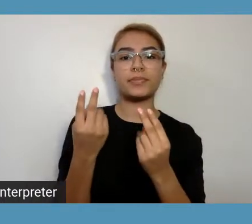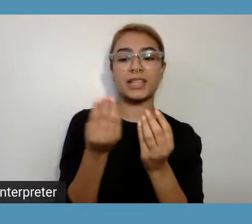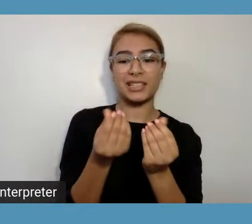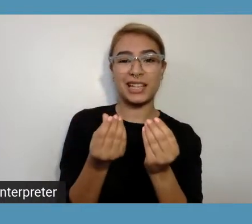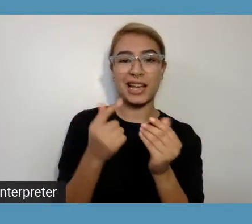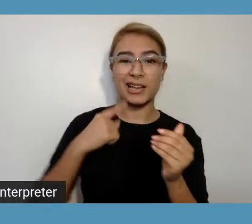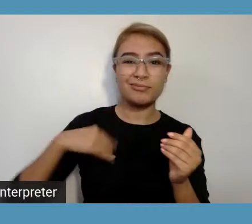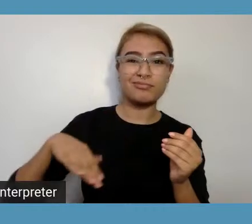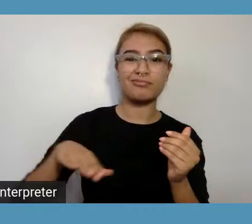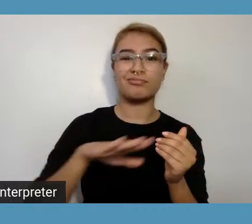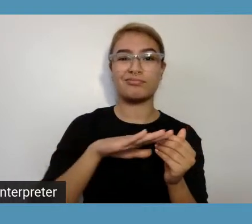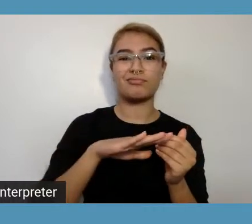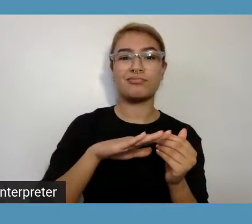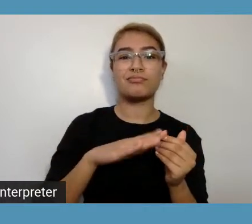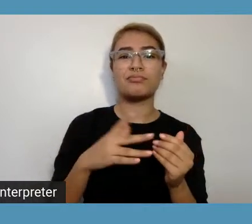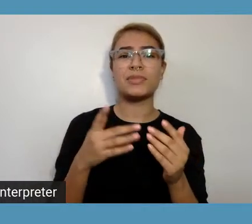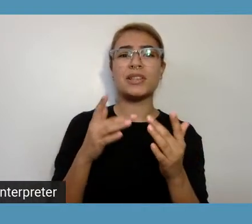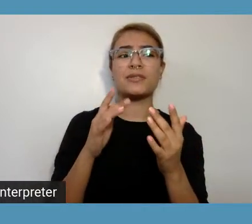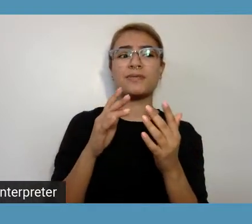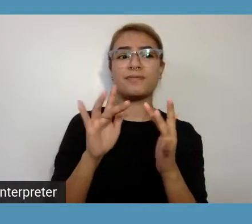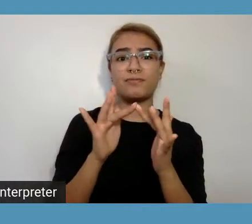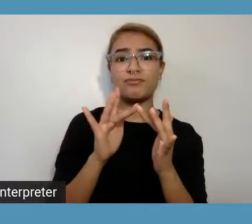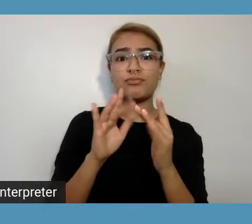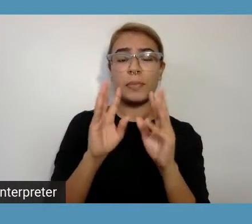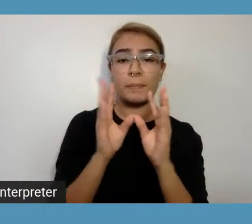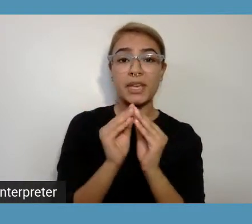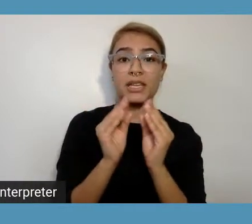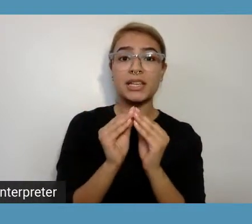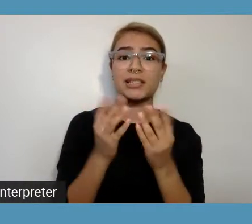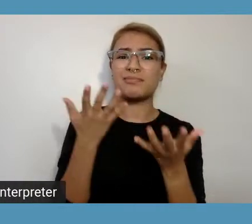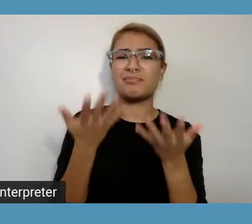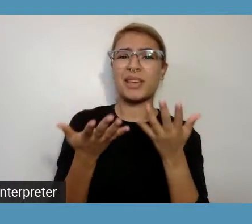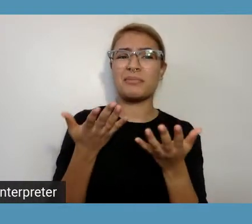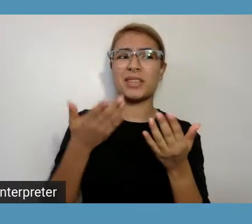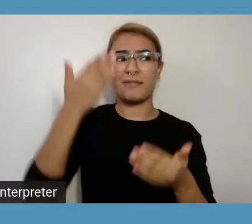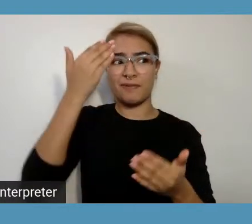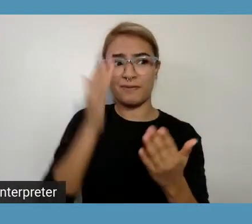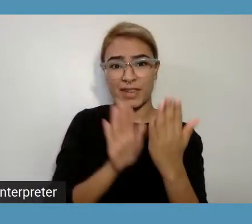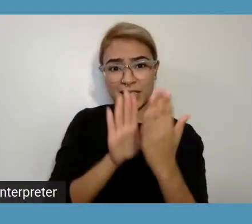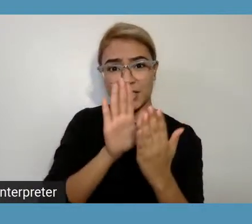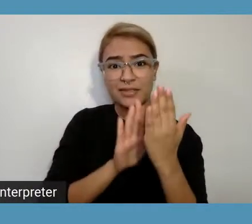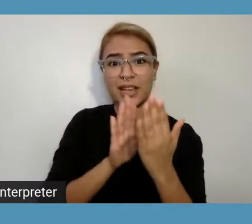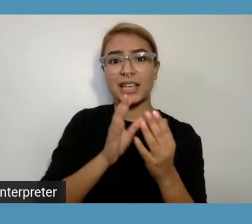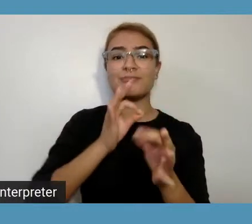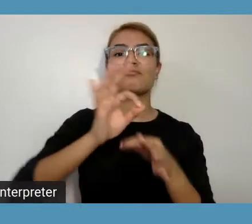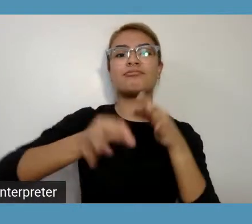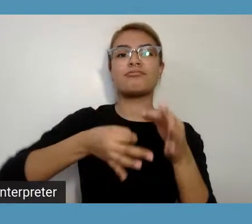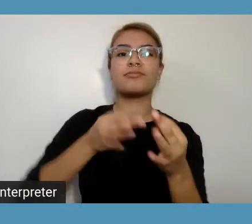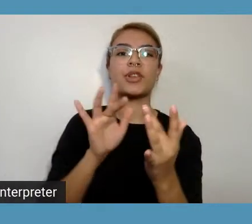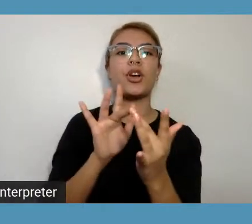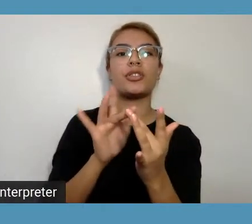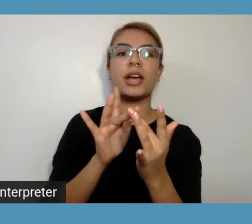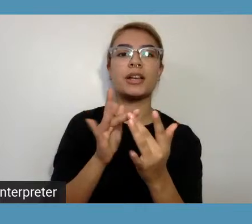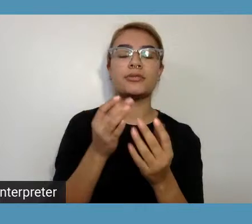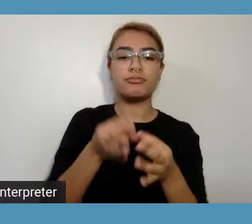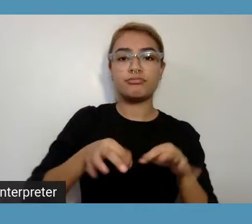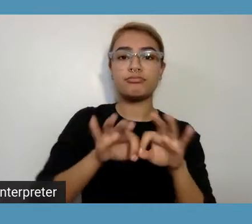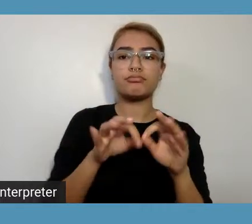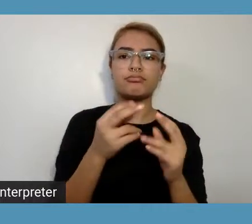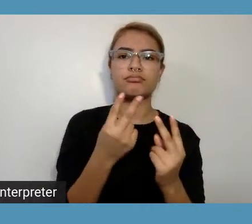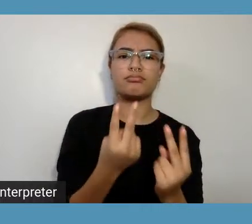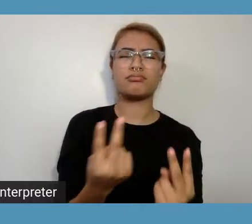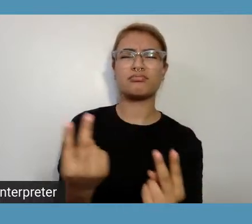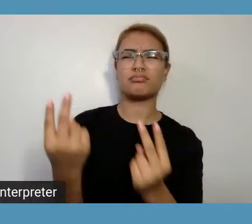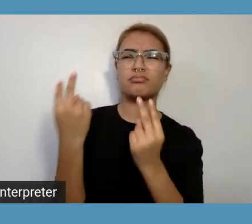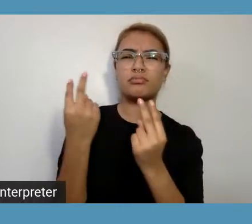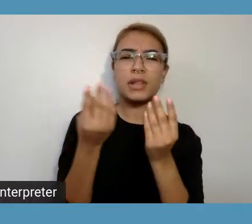of virtual meetings, when digital spaces may substitute our physical sense of place, it's important to reflect on the land we each occupy